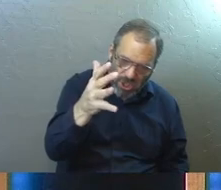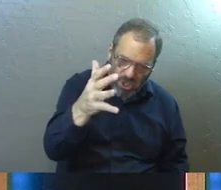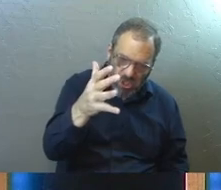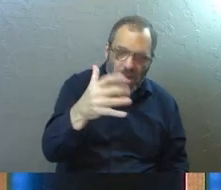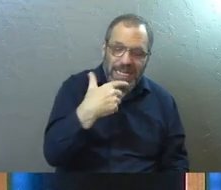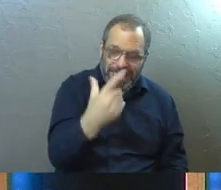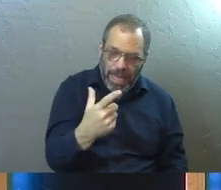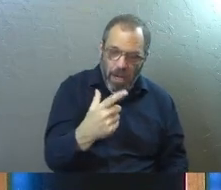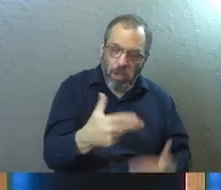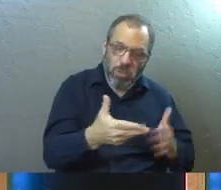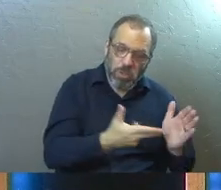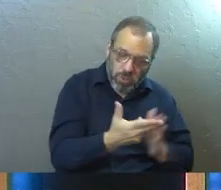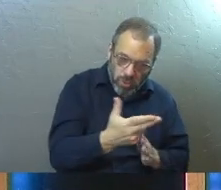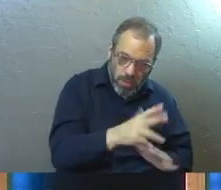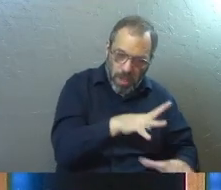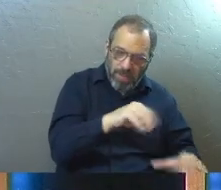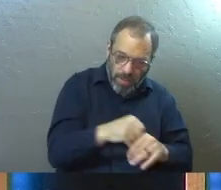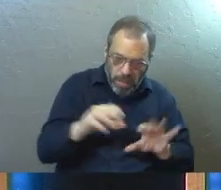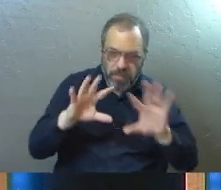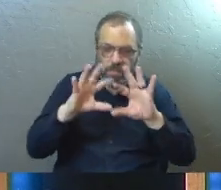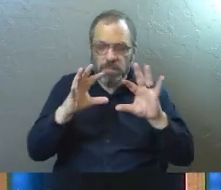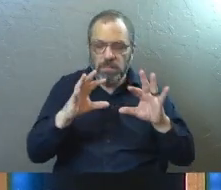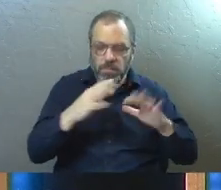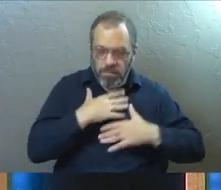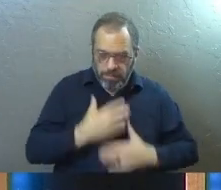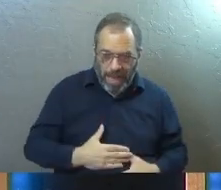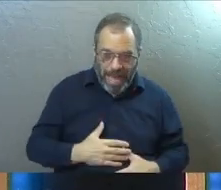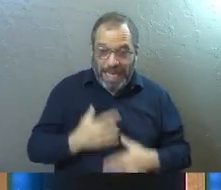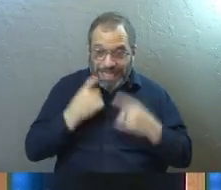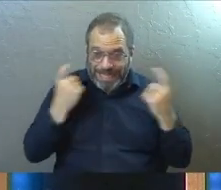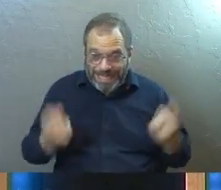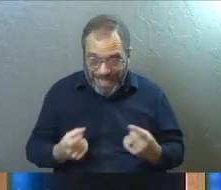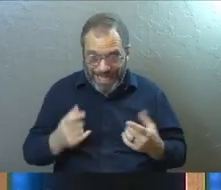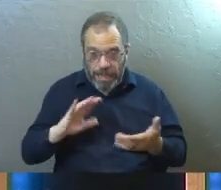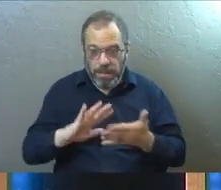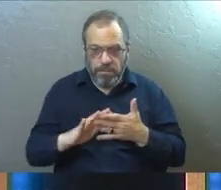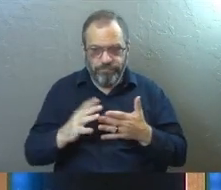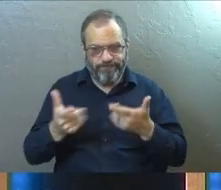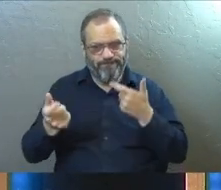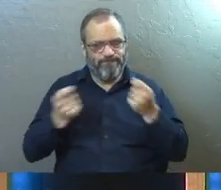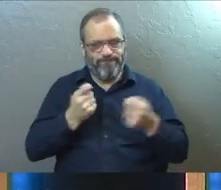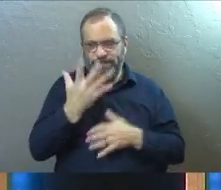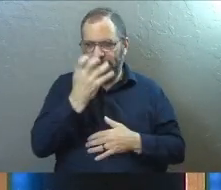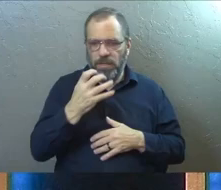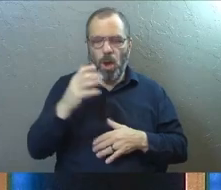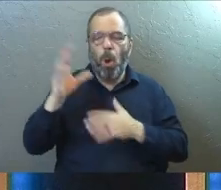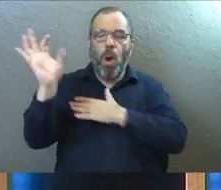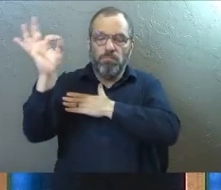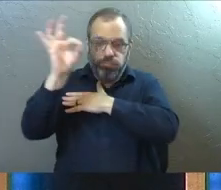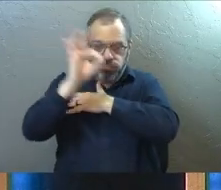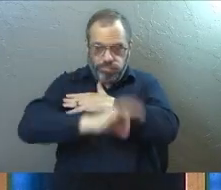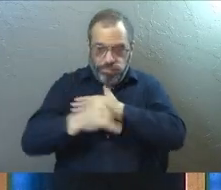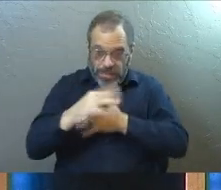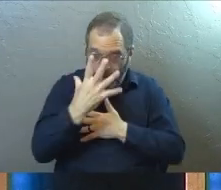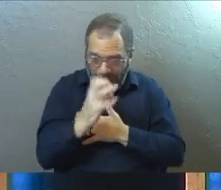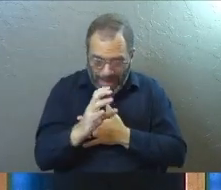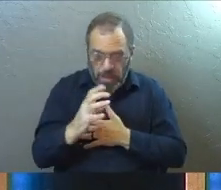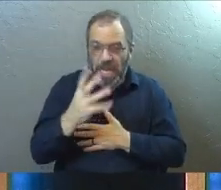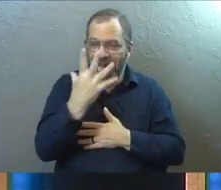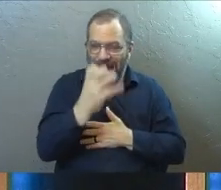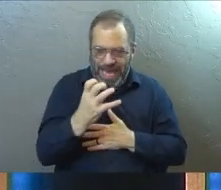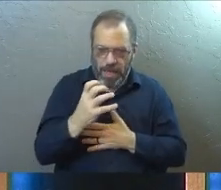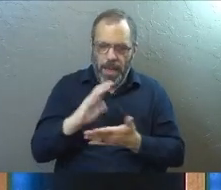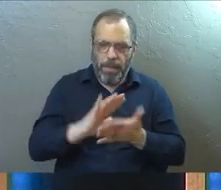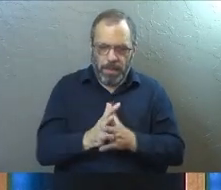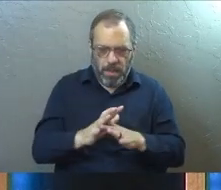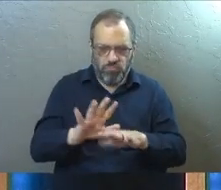us tell our neighbors the truth, for we are all parts of the same body. And don't sin by letting anger control you. Don't let the sun go down while you are still angry, for anger